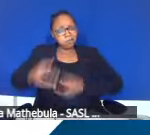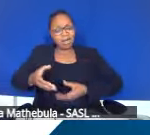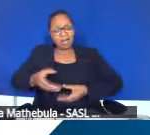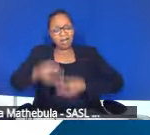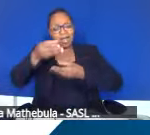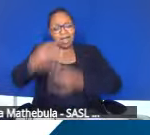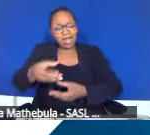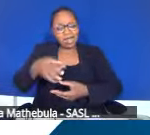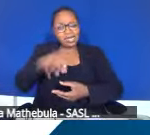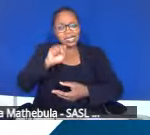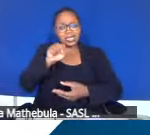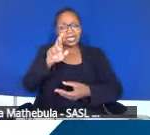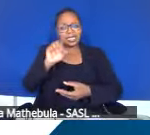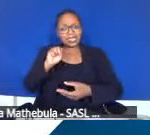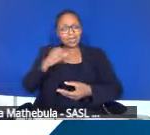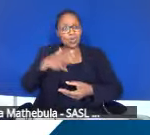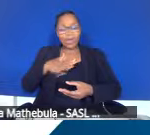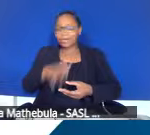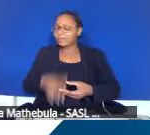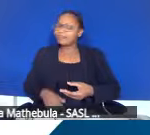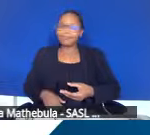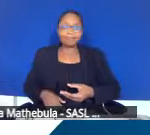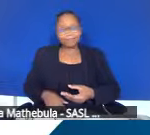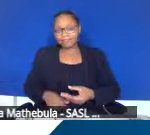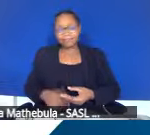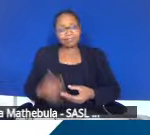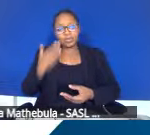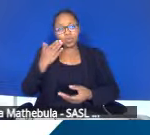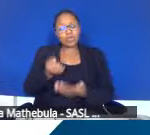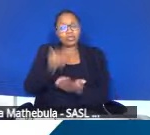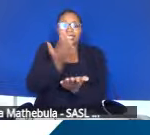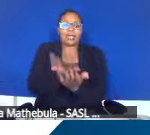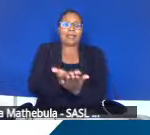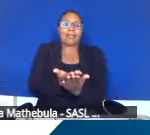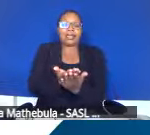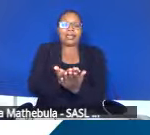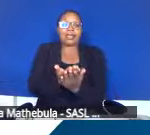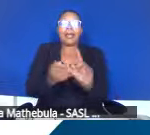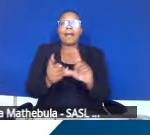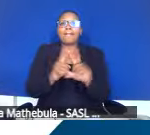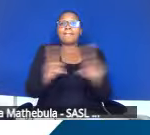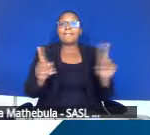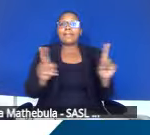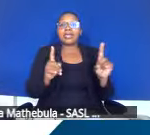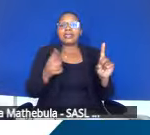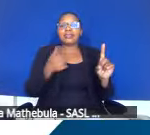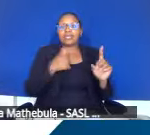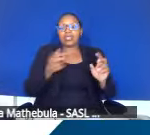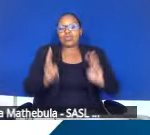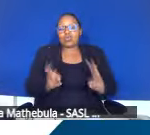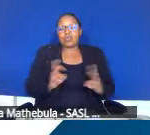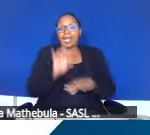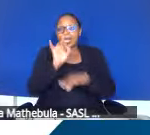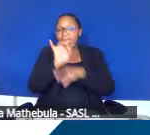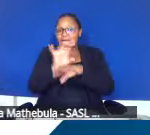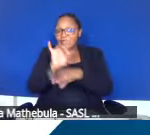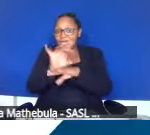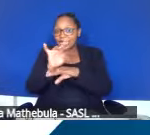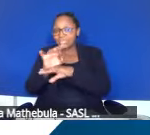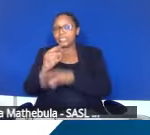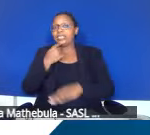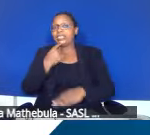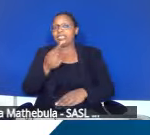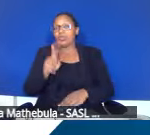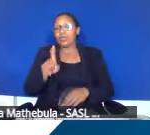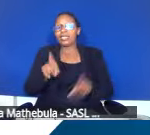when you submit your return. What I normally advise people, and I do it myself as a person